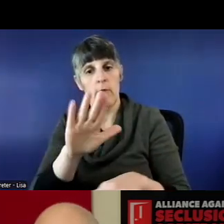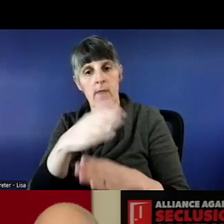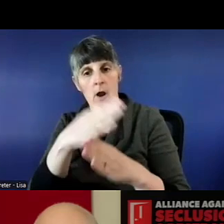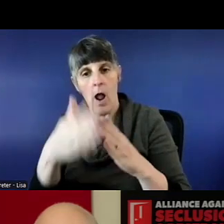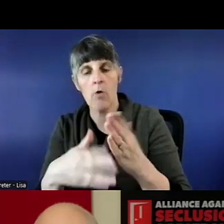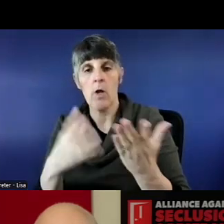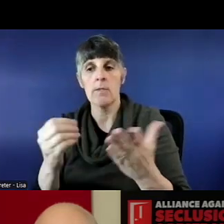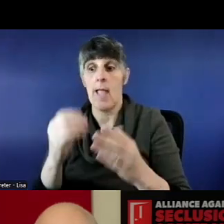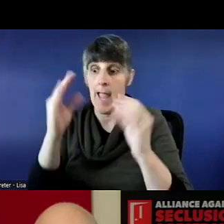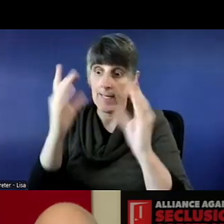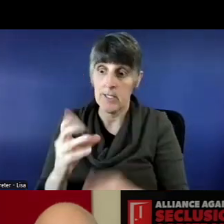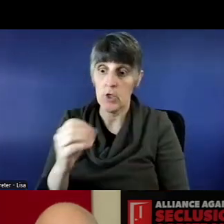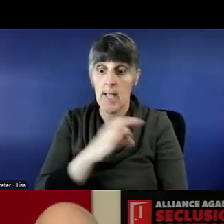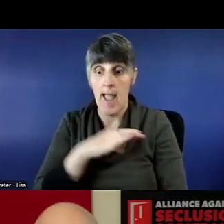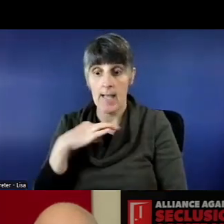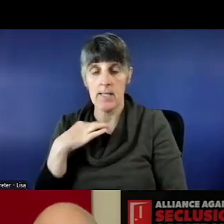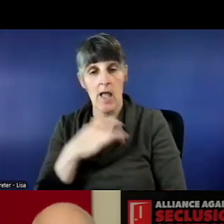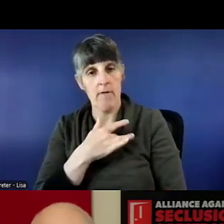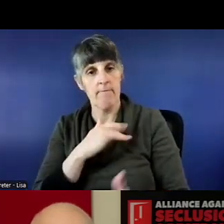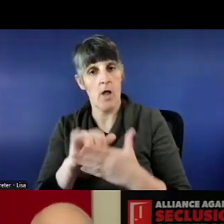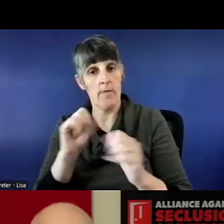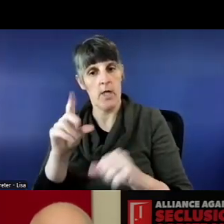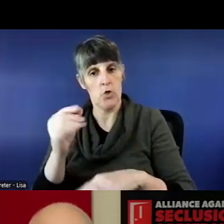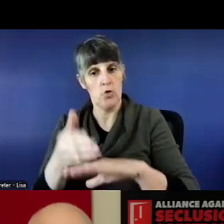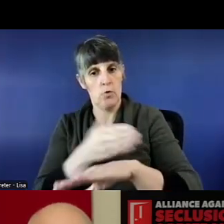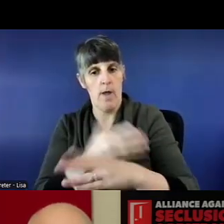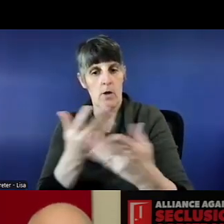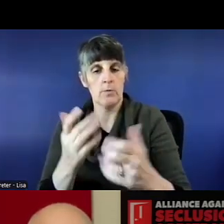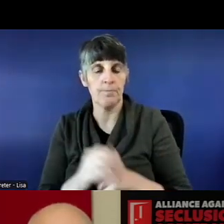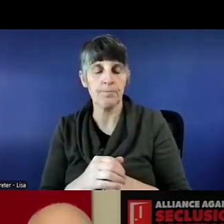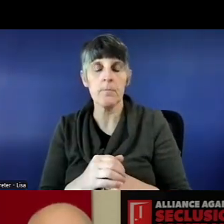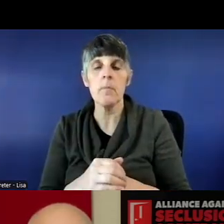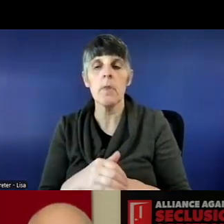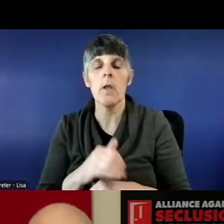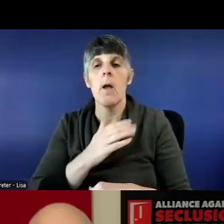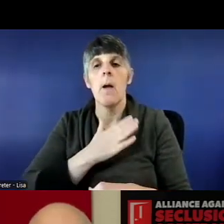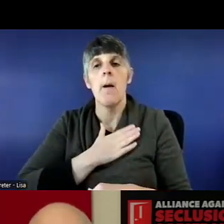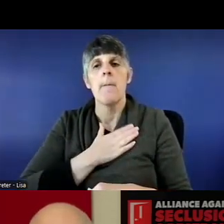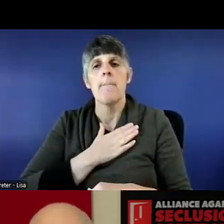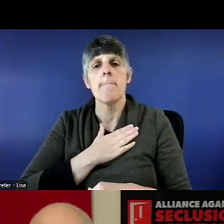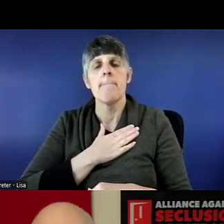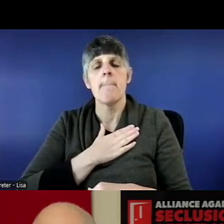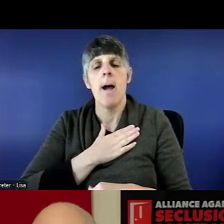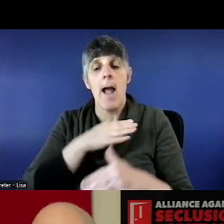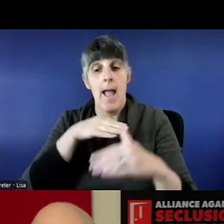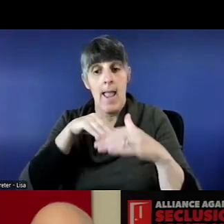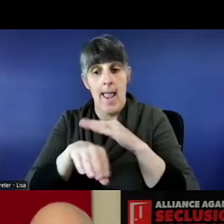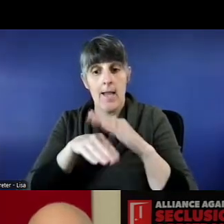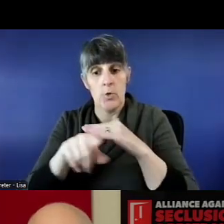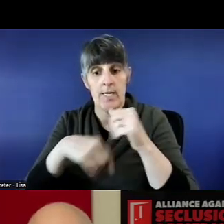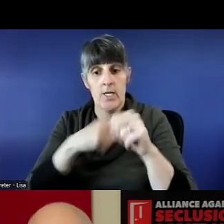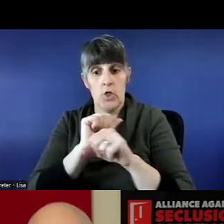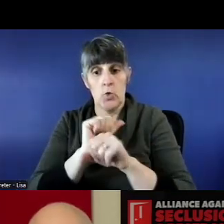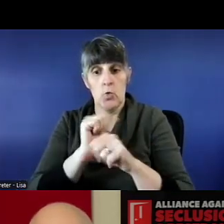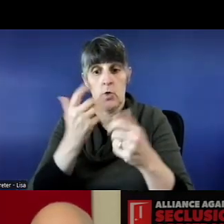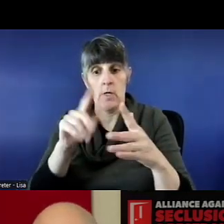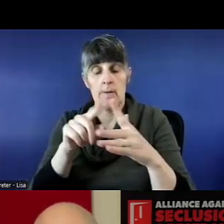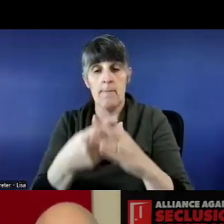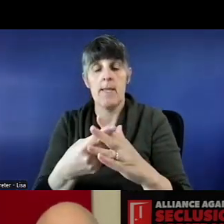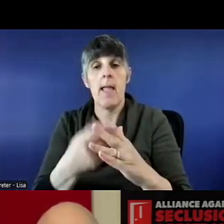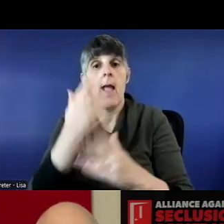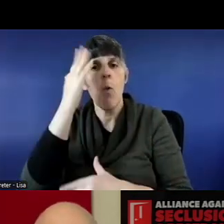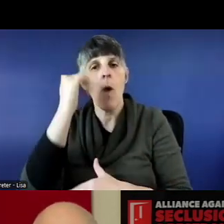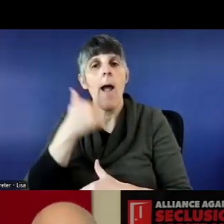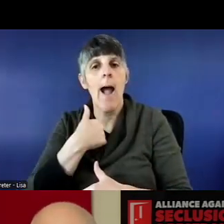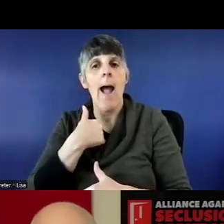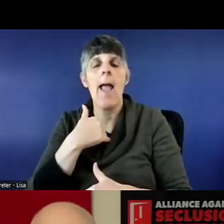and teachers and staff and thought that we could do better. My entry into this work began because I